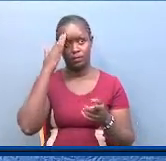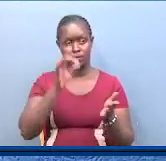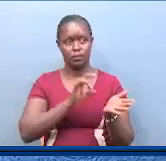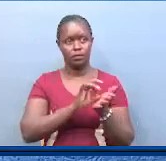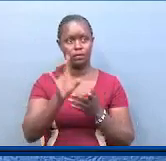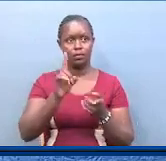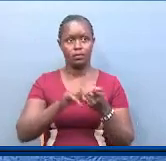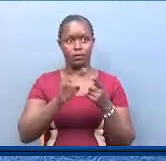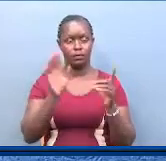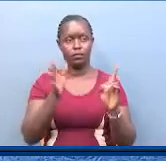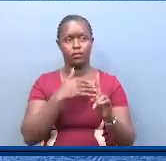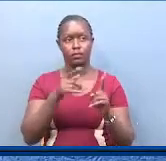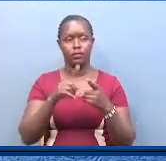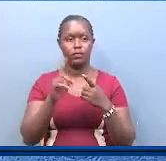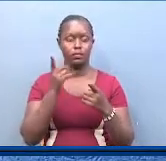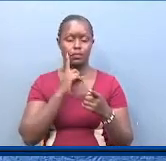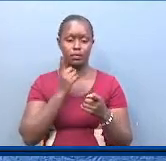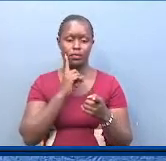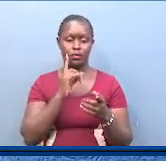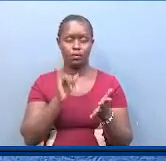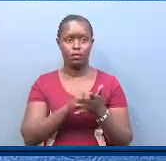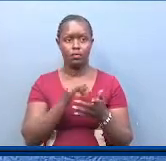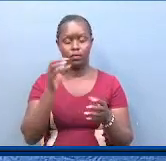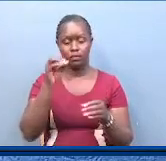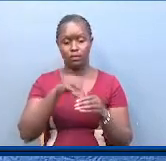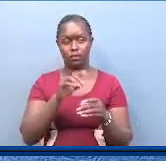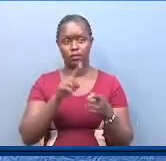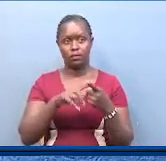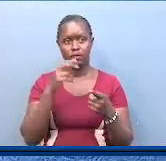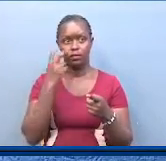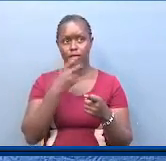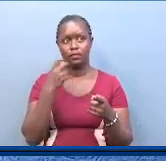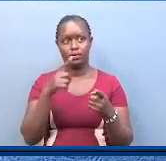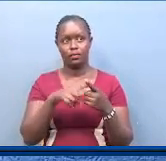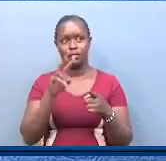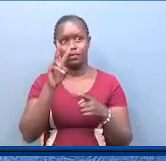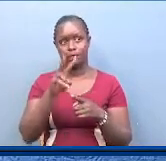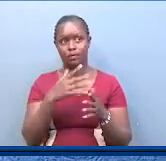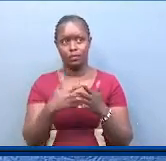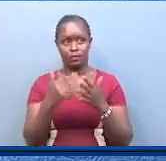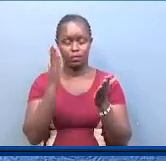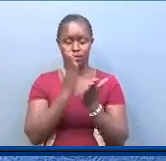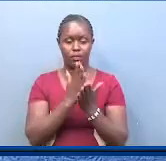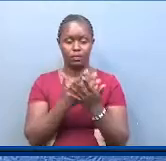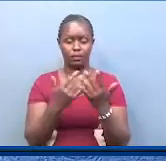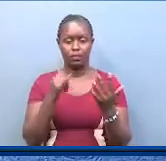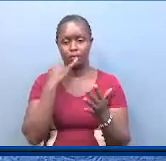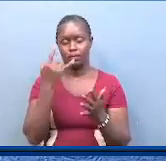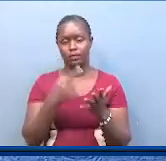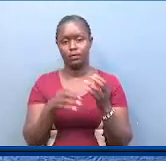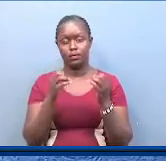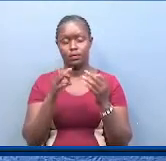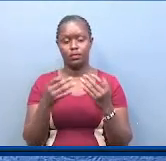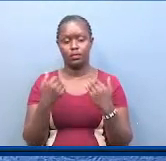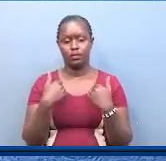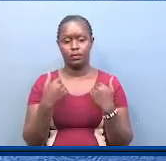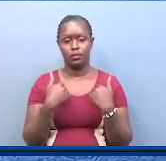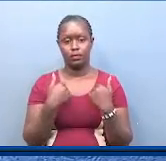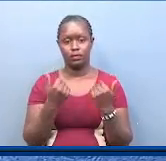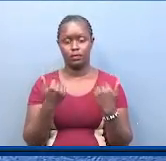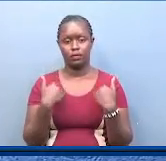campaigns by tomorrow. No, and the truth don't of the put matter, words in my mouth, Dennis. The truth of the matter is this. If there has been